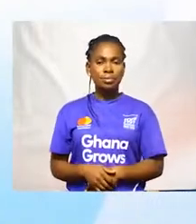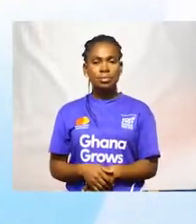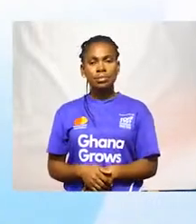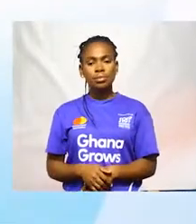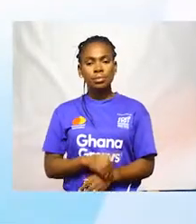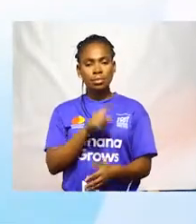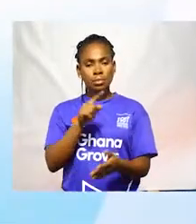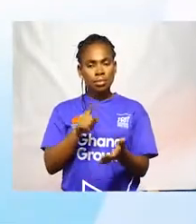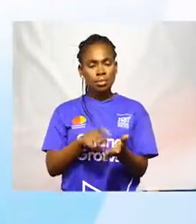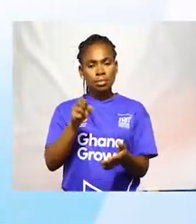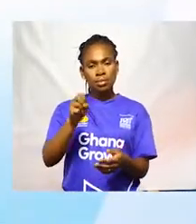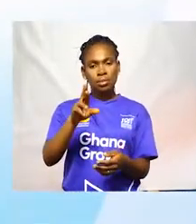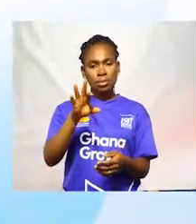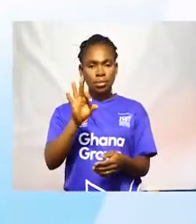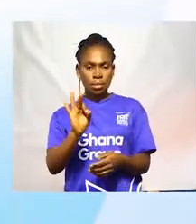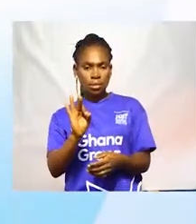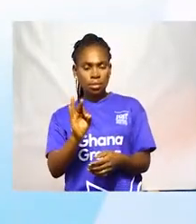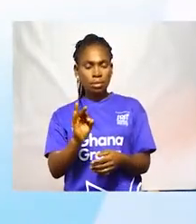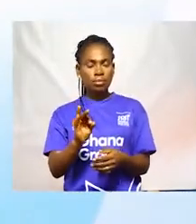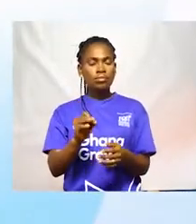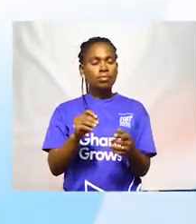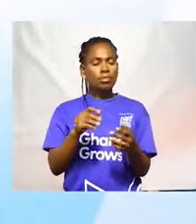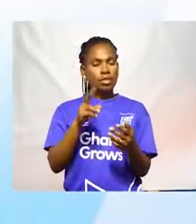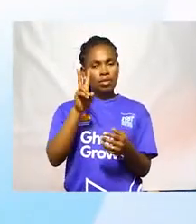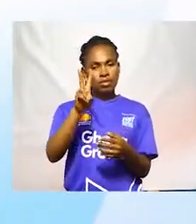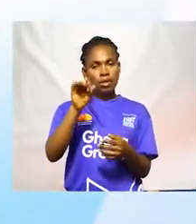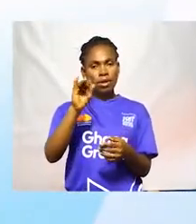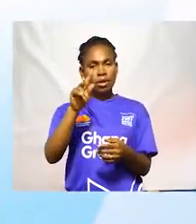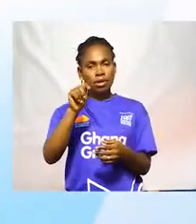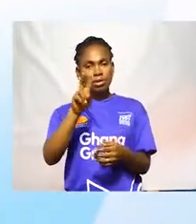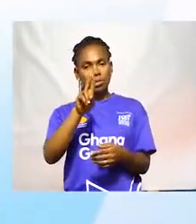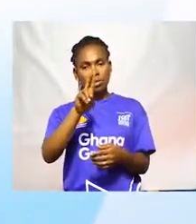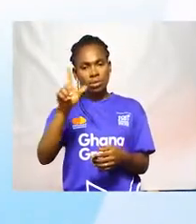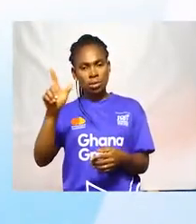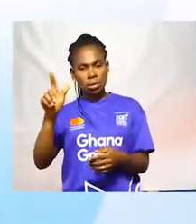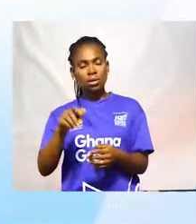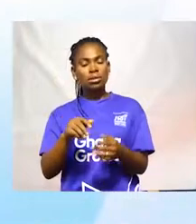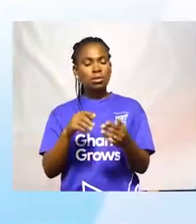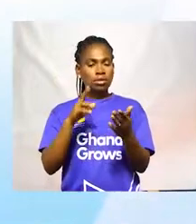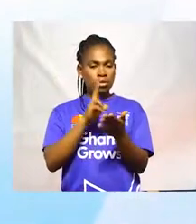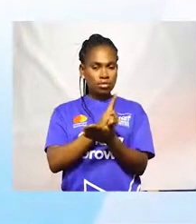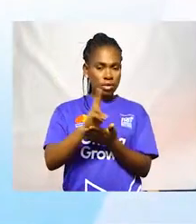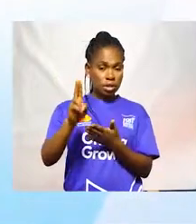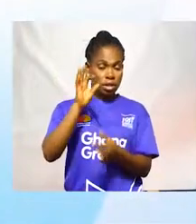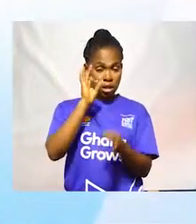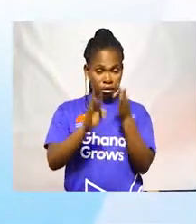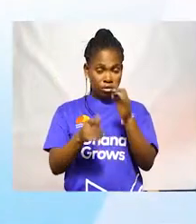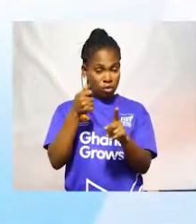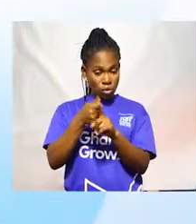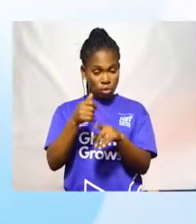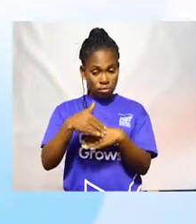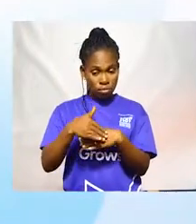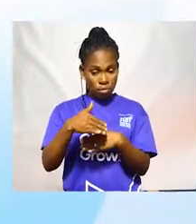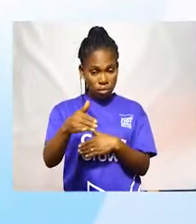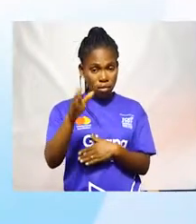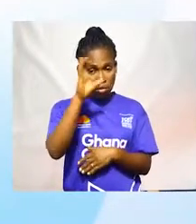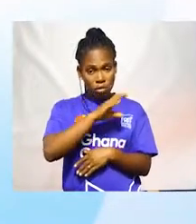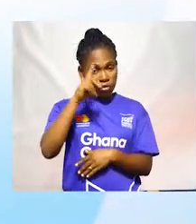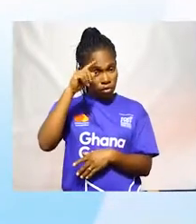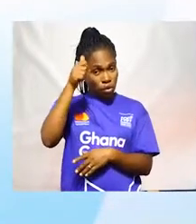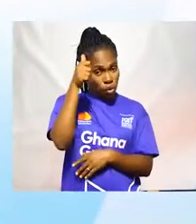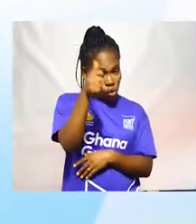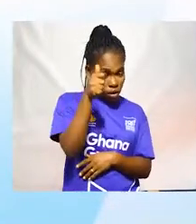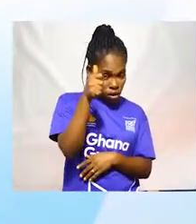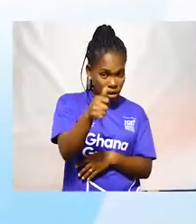your virtual university. And if you are listening to us and you are on that journey of trying to find yourself